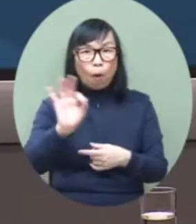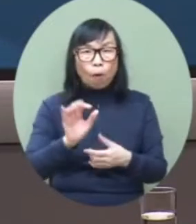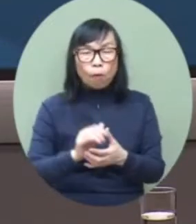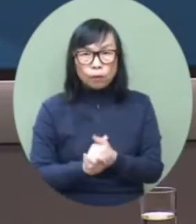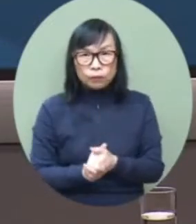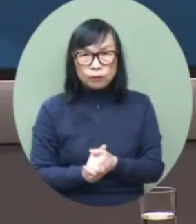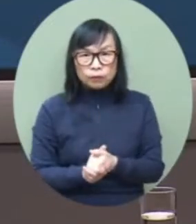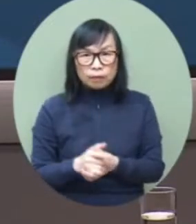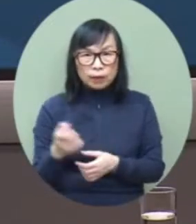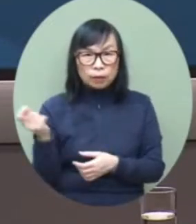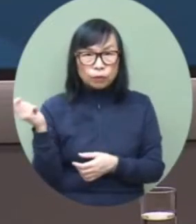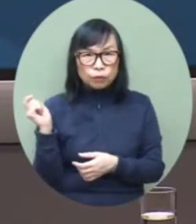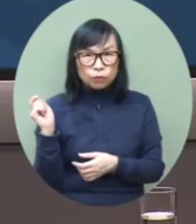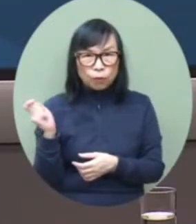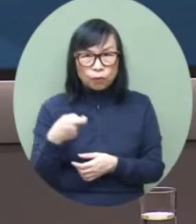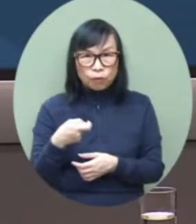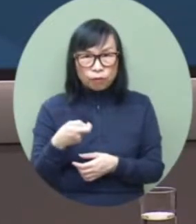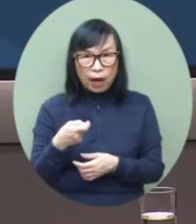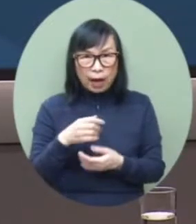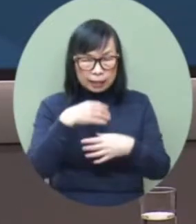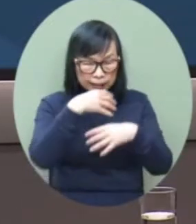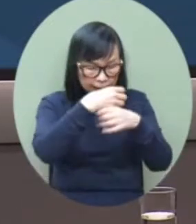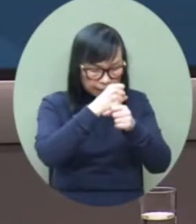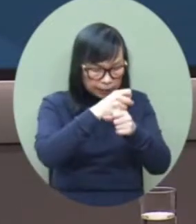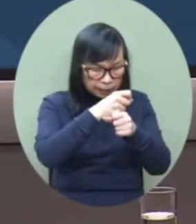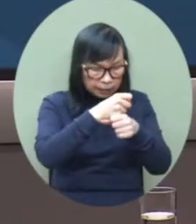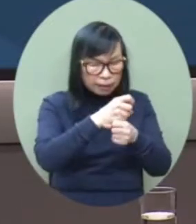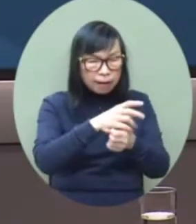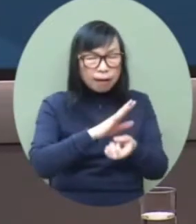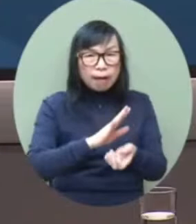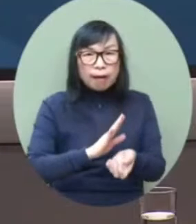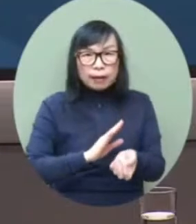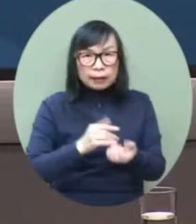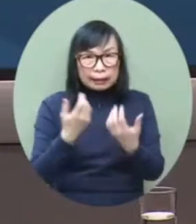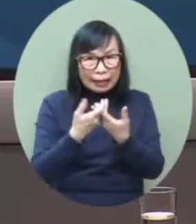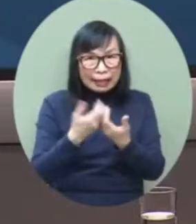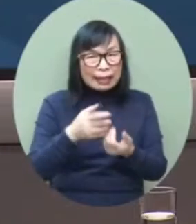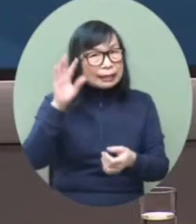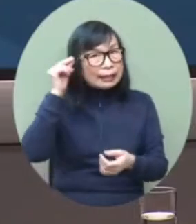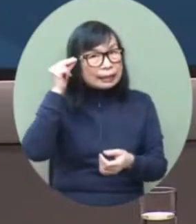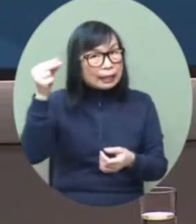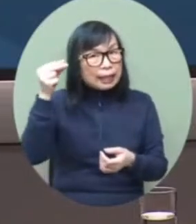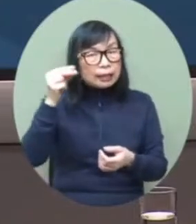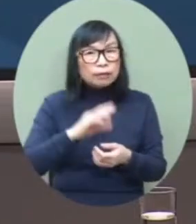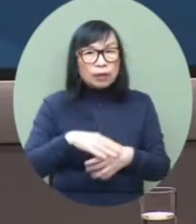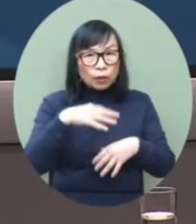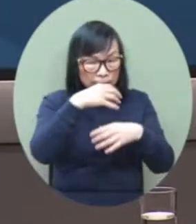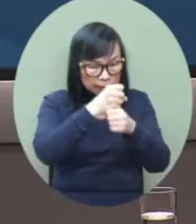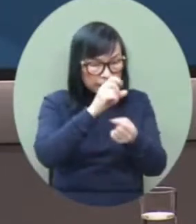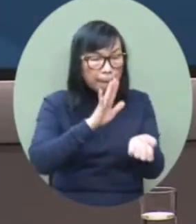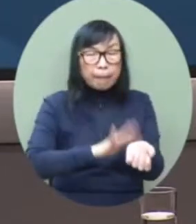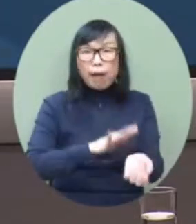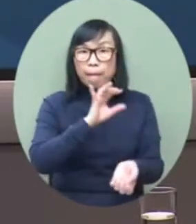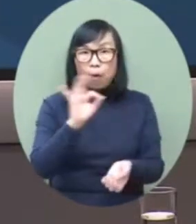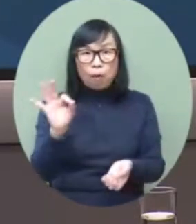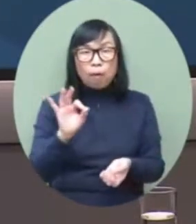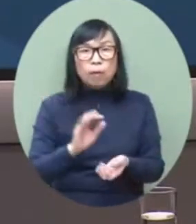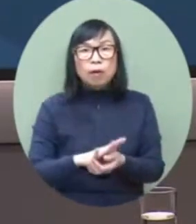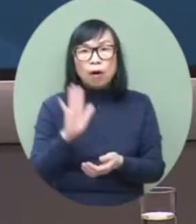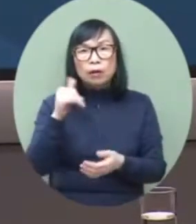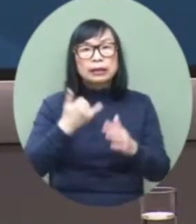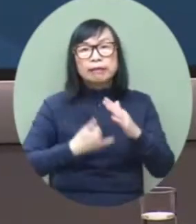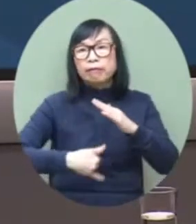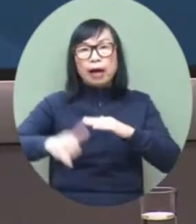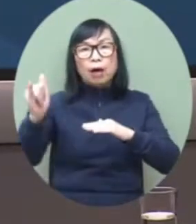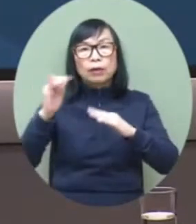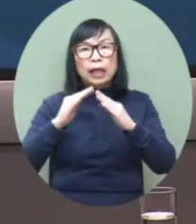situation allows, and if they do not pose any risk of transmission, then